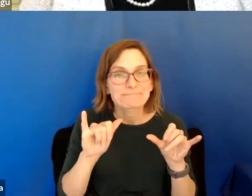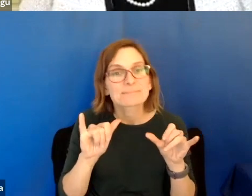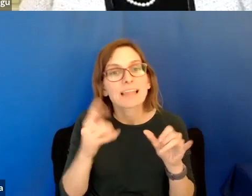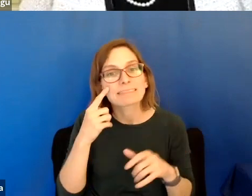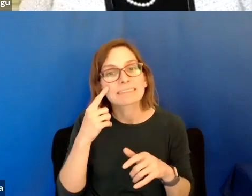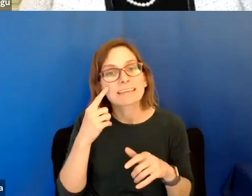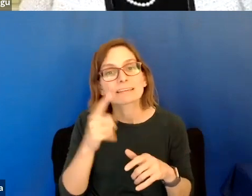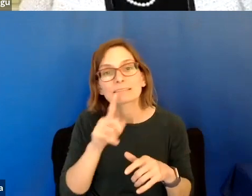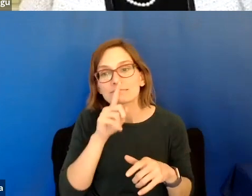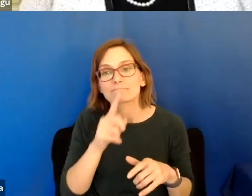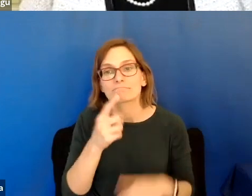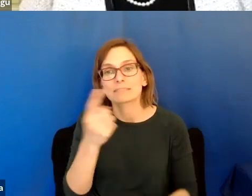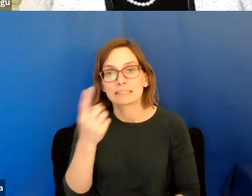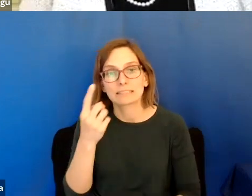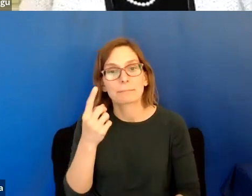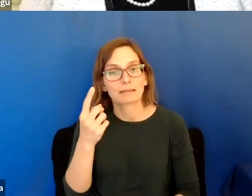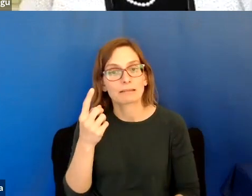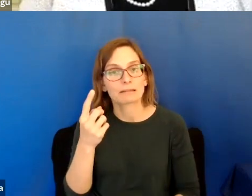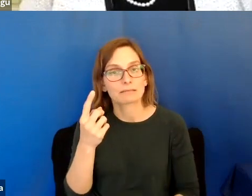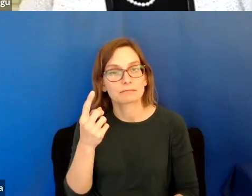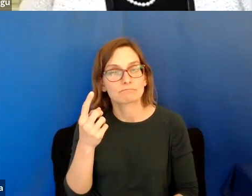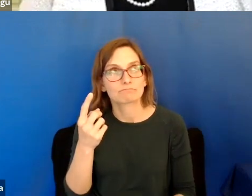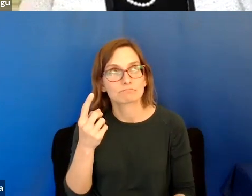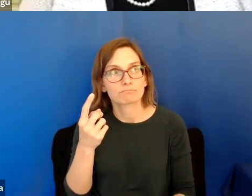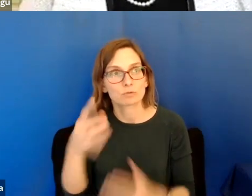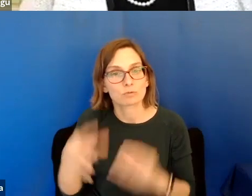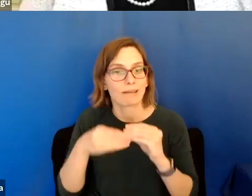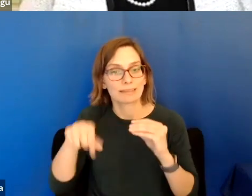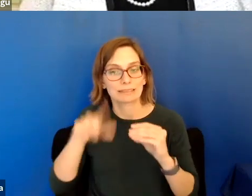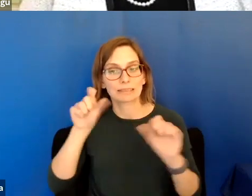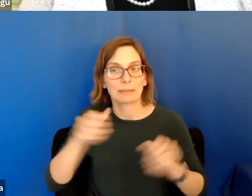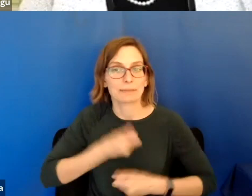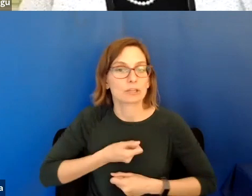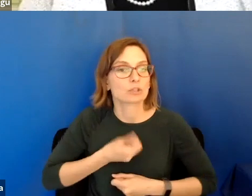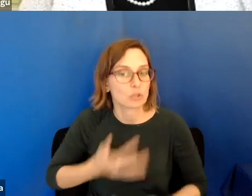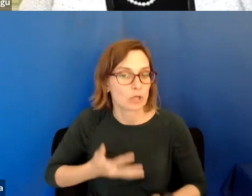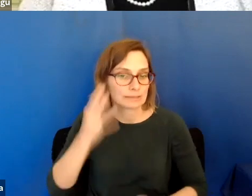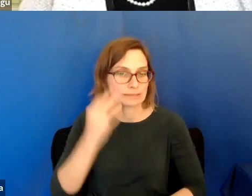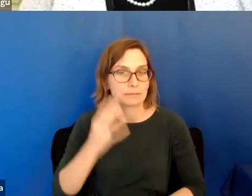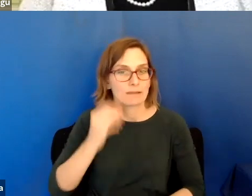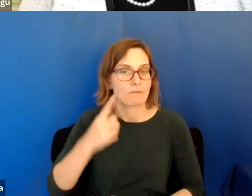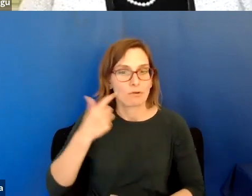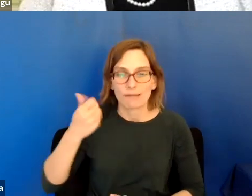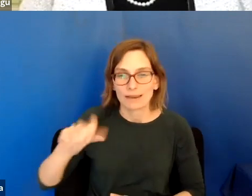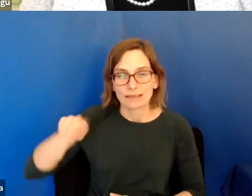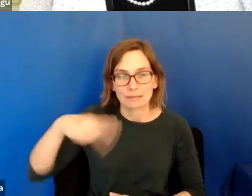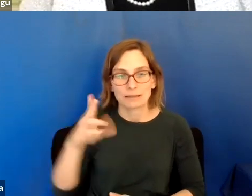it is something to be said that this can be a very exhausting experience for any PhD student, regardless of your identity,